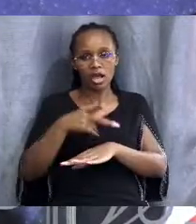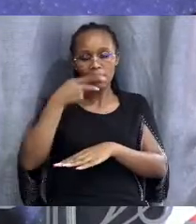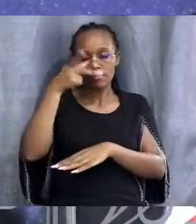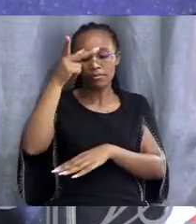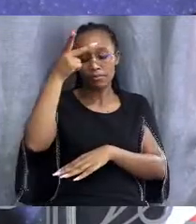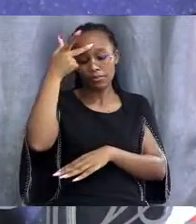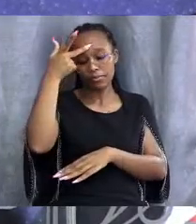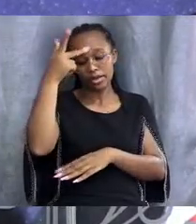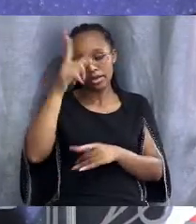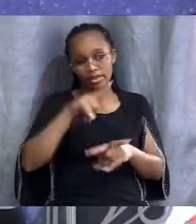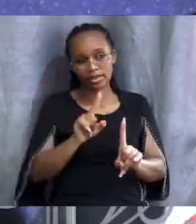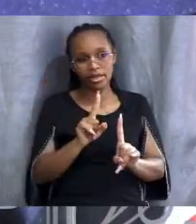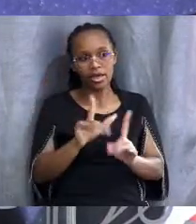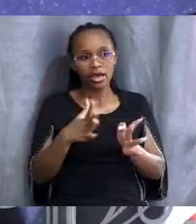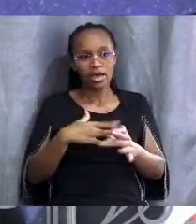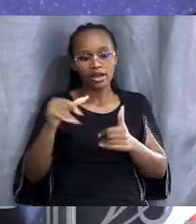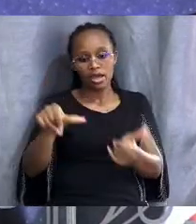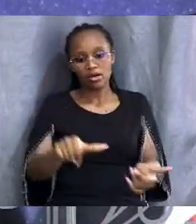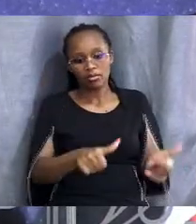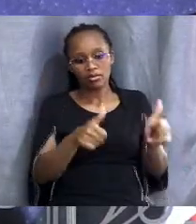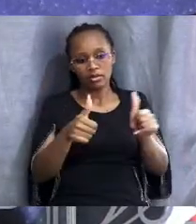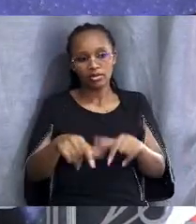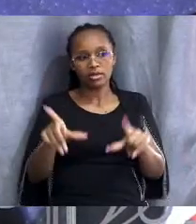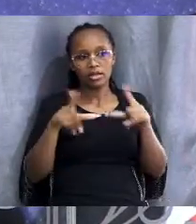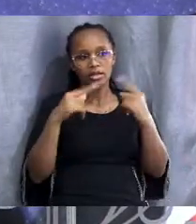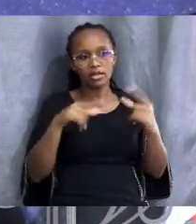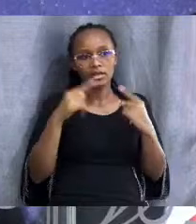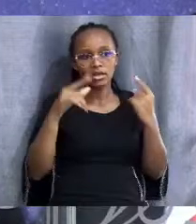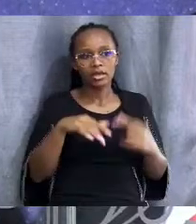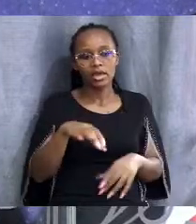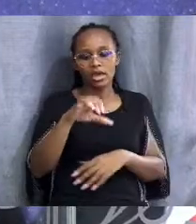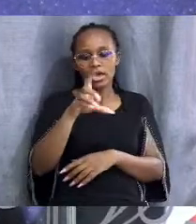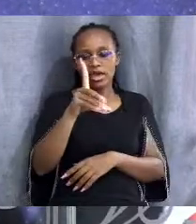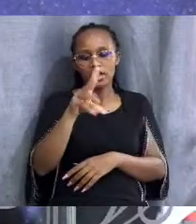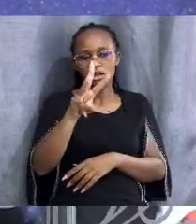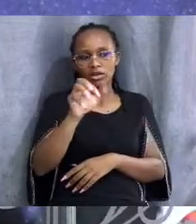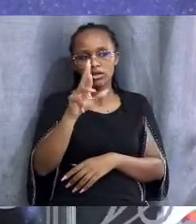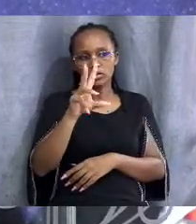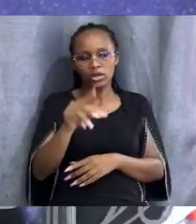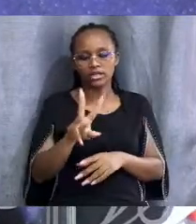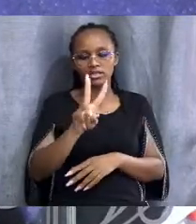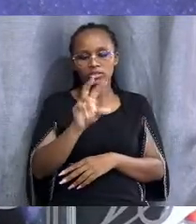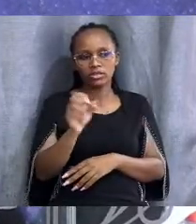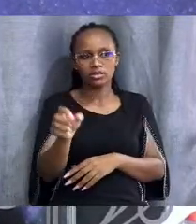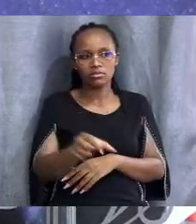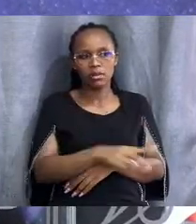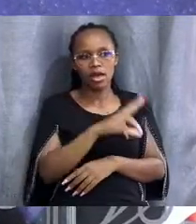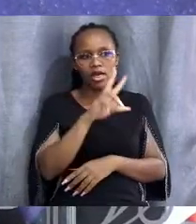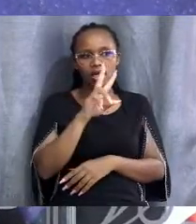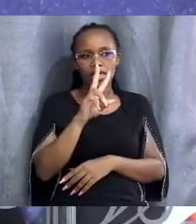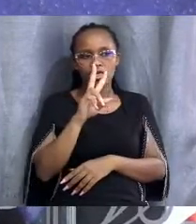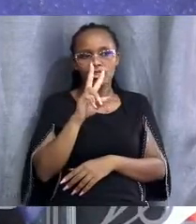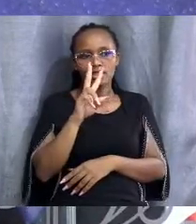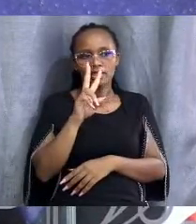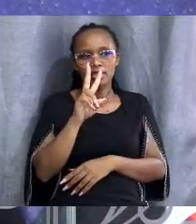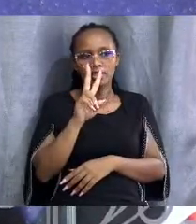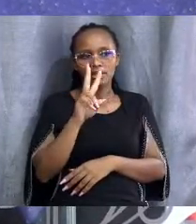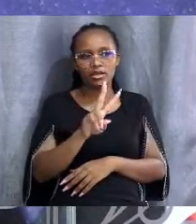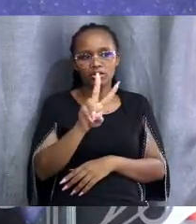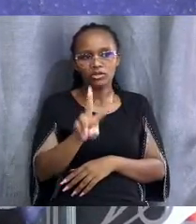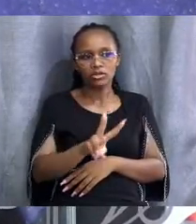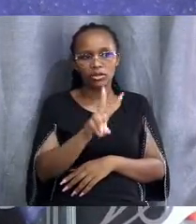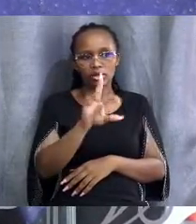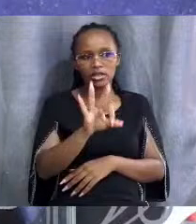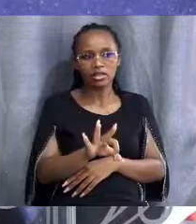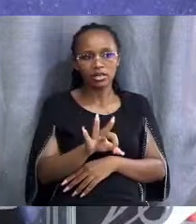ake na kifatithio ni Reverend Edward Muriithi mweri 20 December 2023